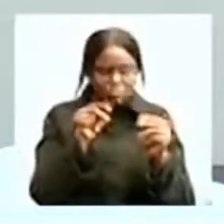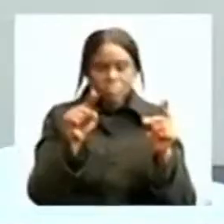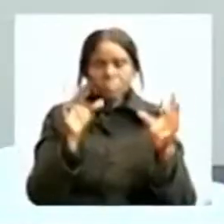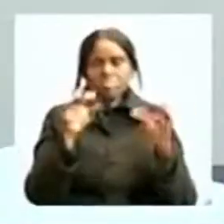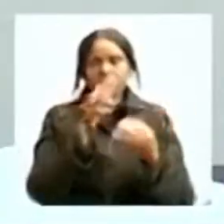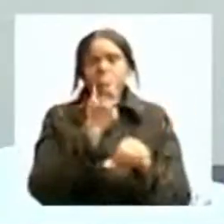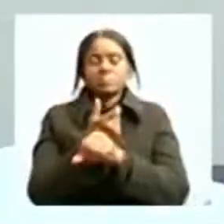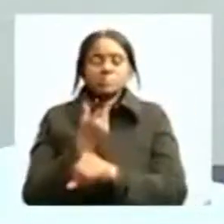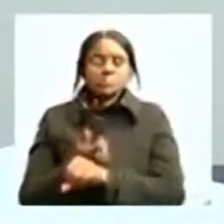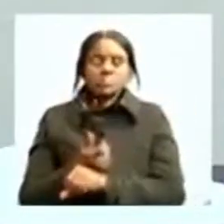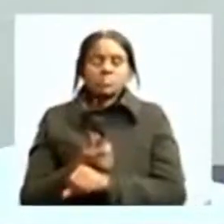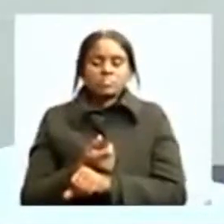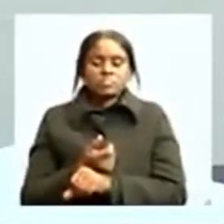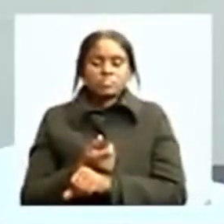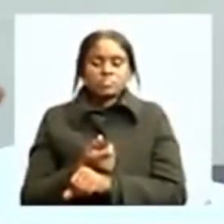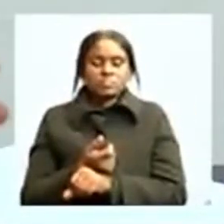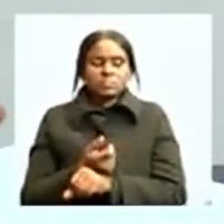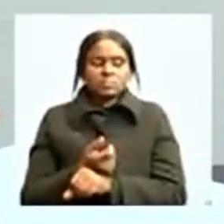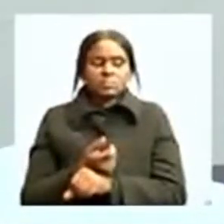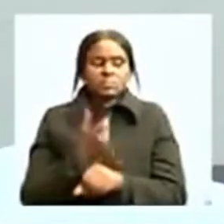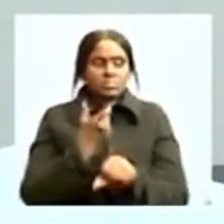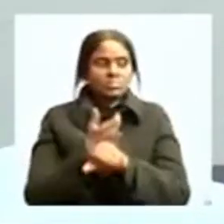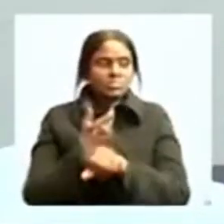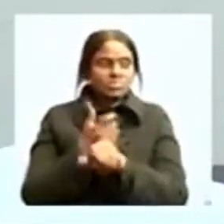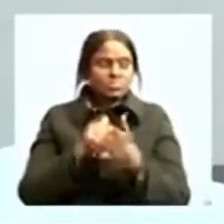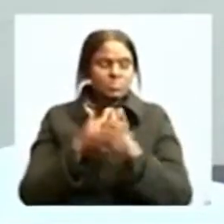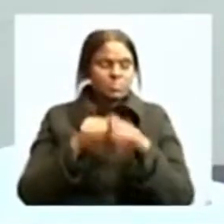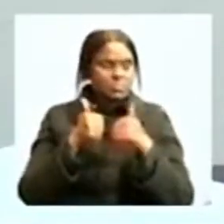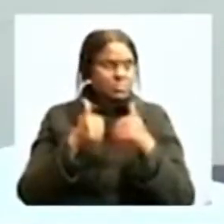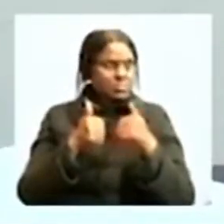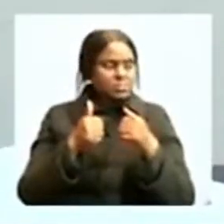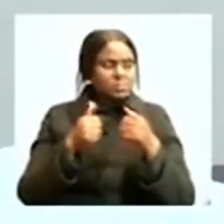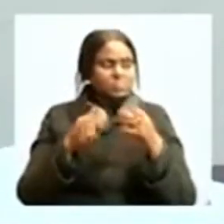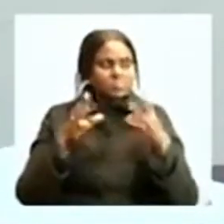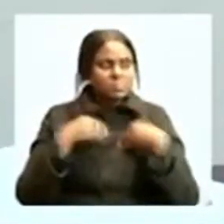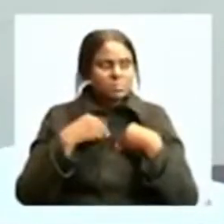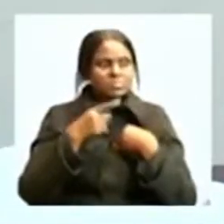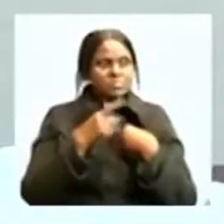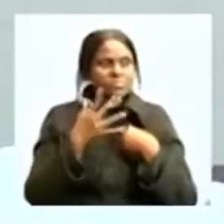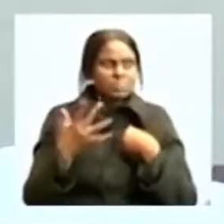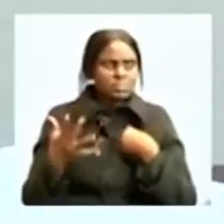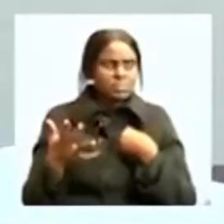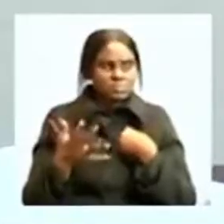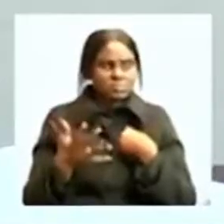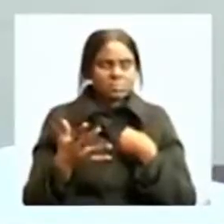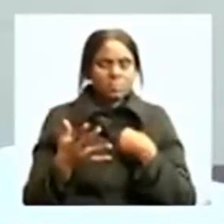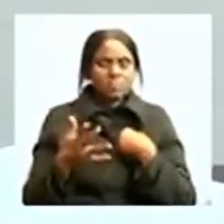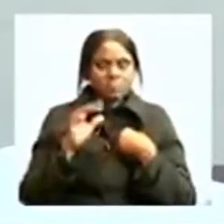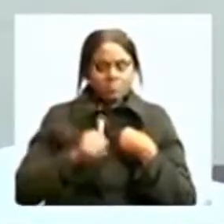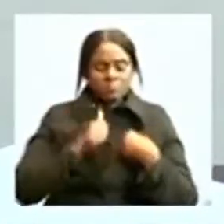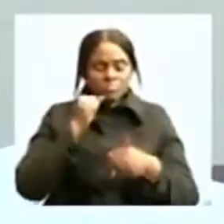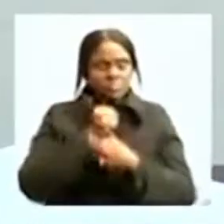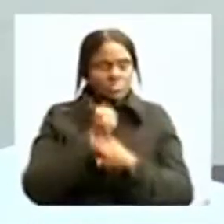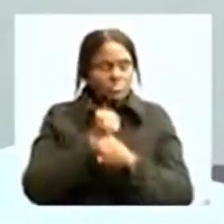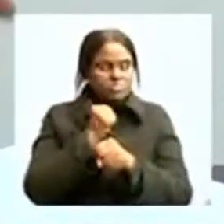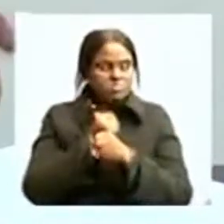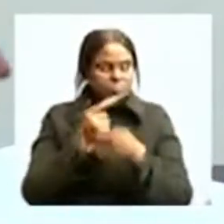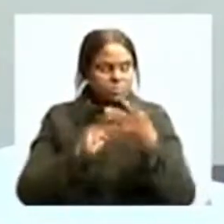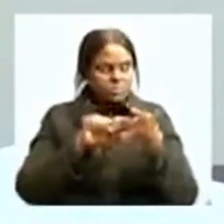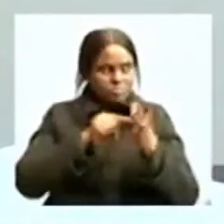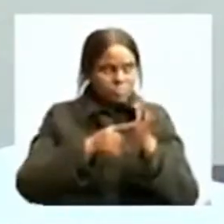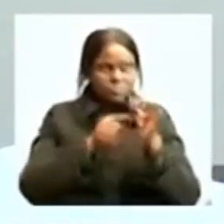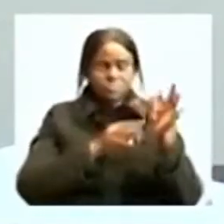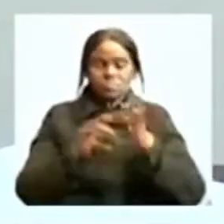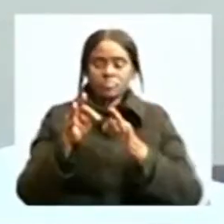tough. How tough? Are we going to condone these things? So our role is to